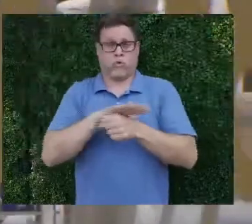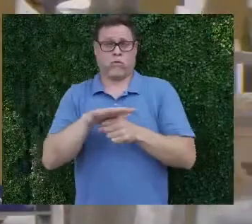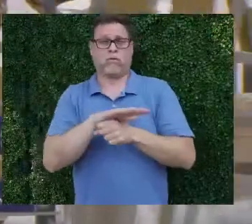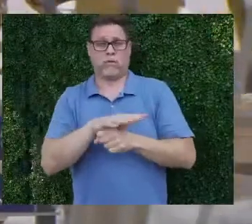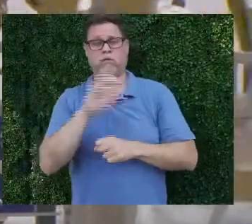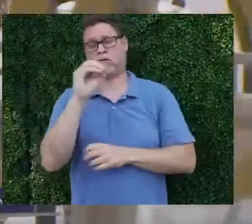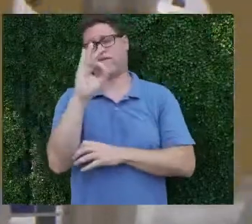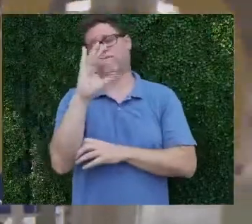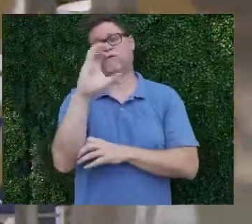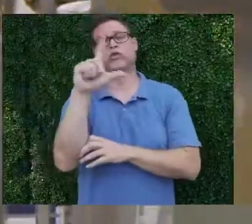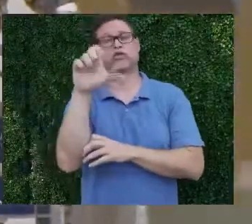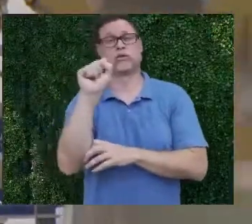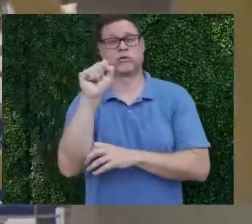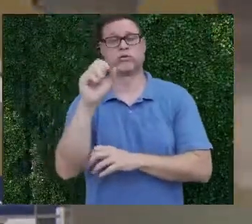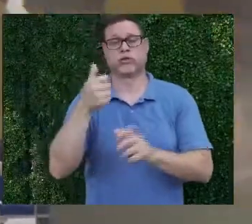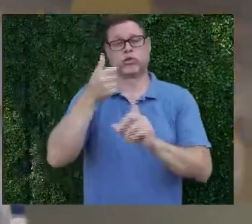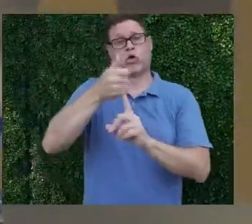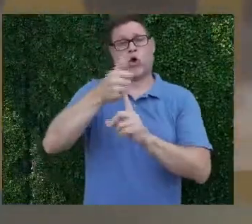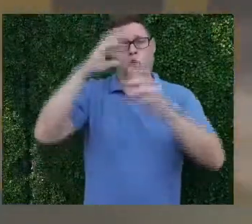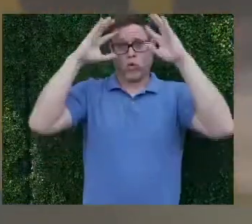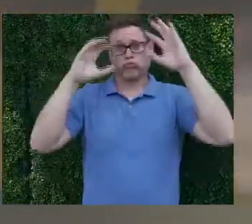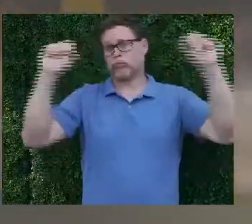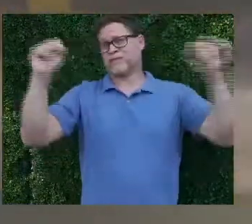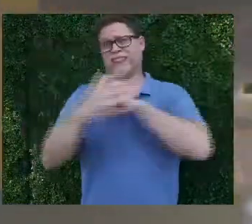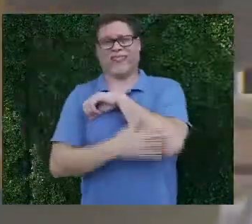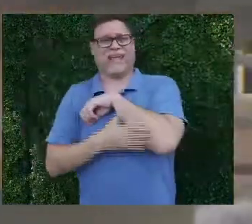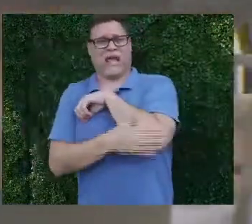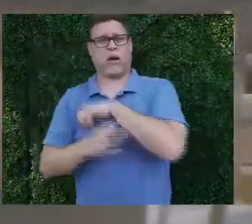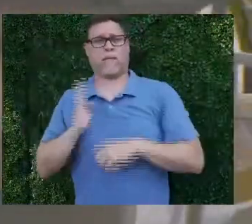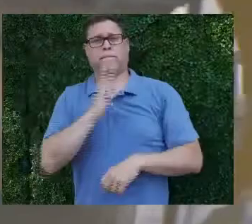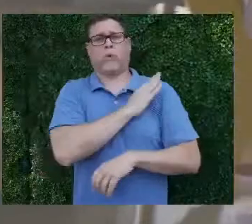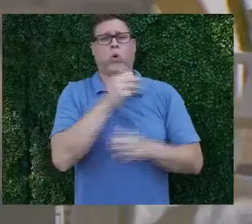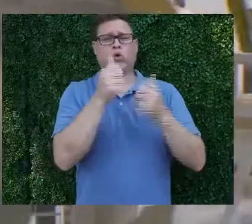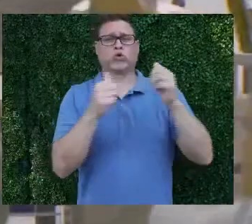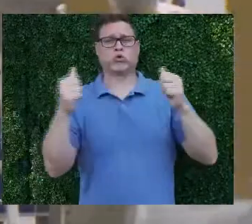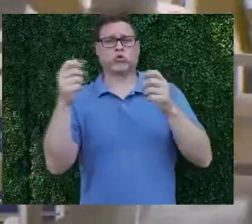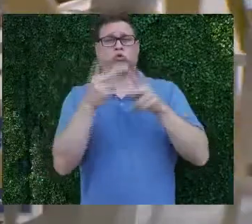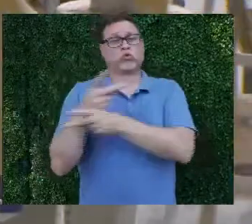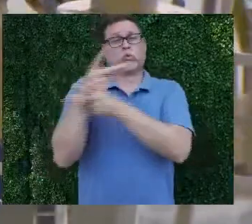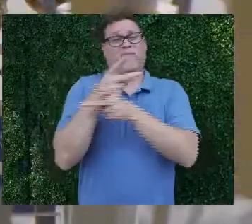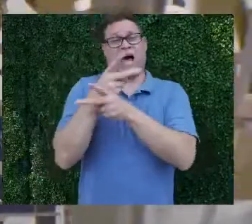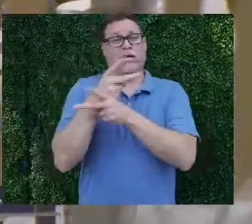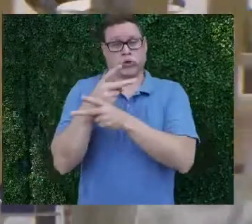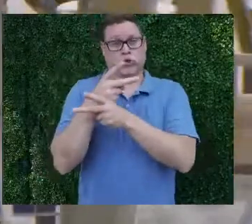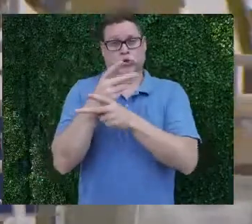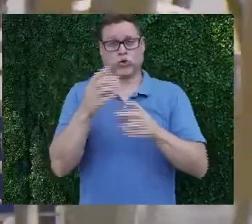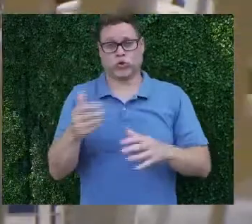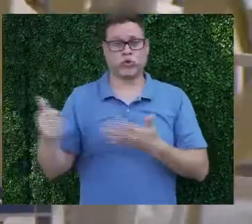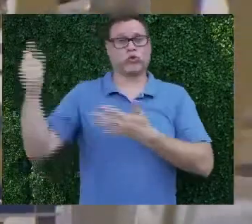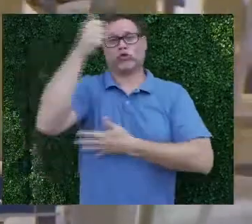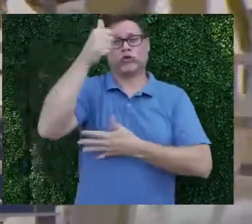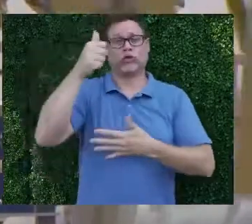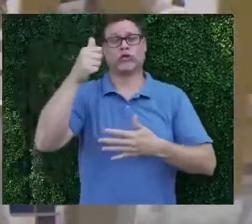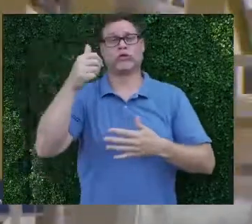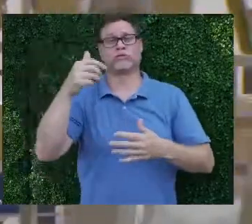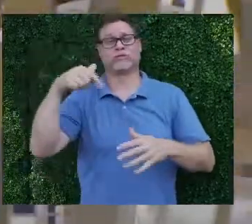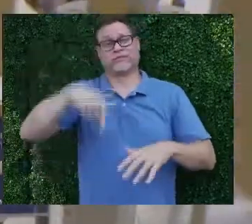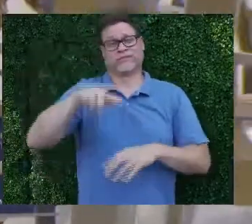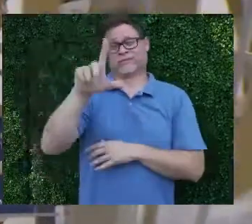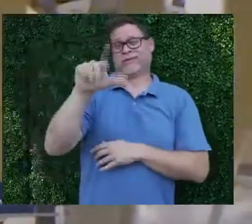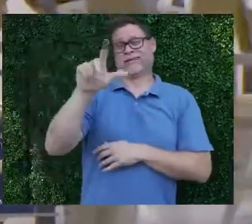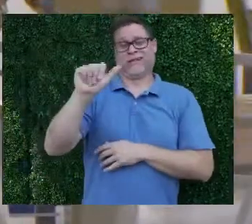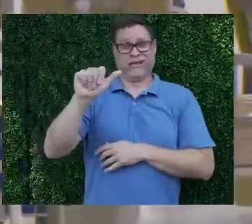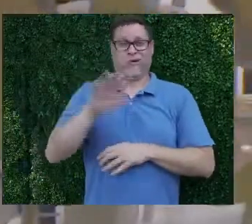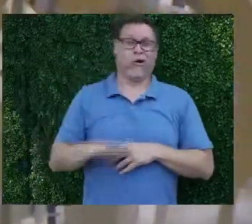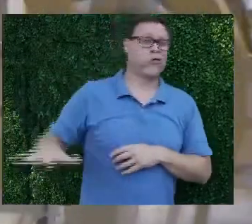with your own president of the County Board of Supervisors, someone well known not only here in Los Angeles, but all across